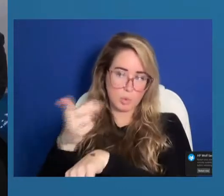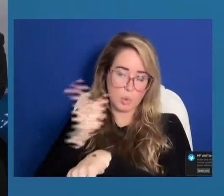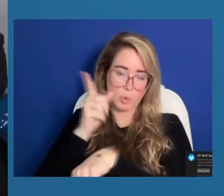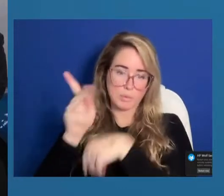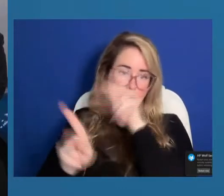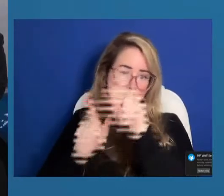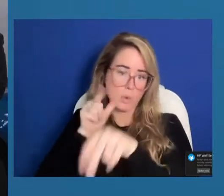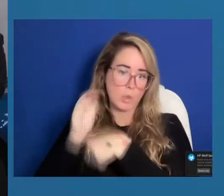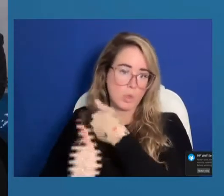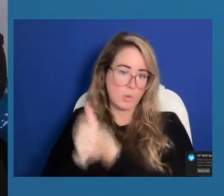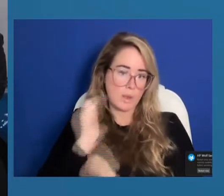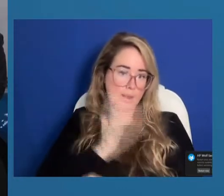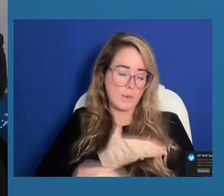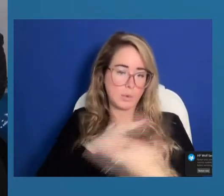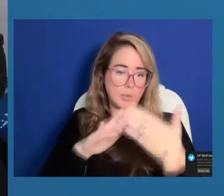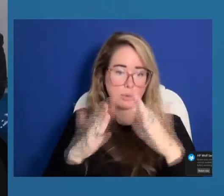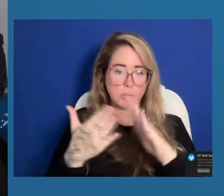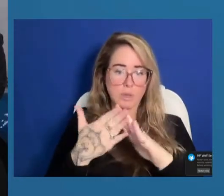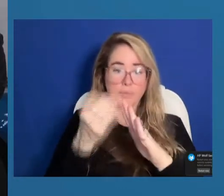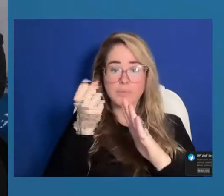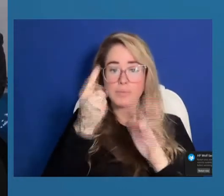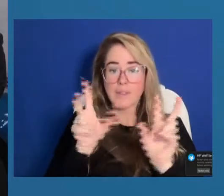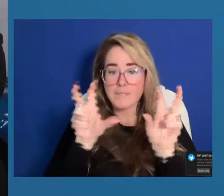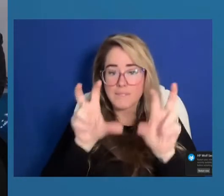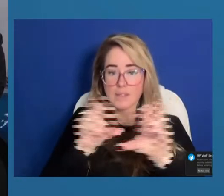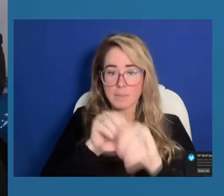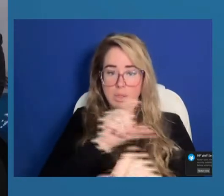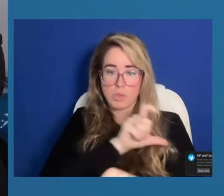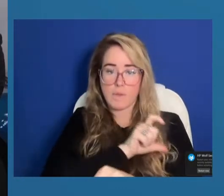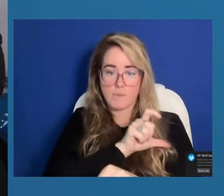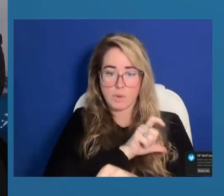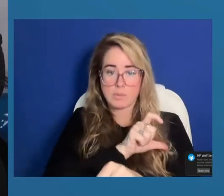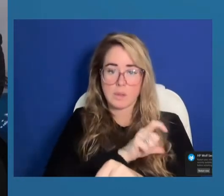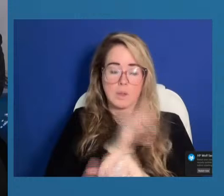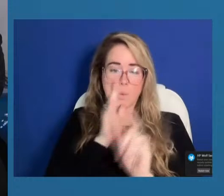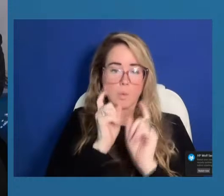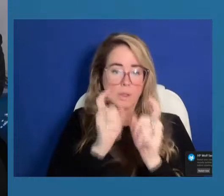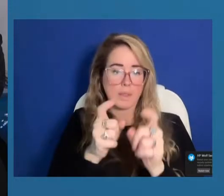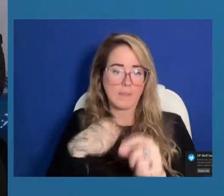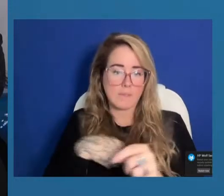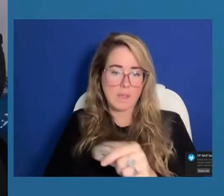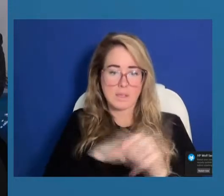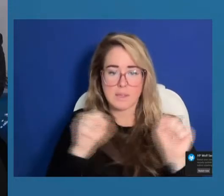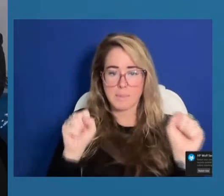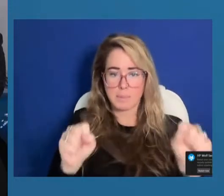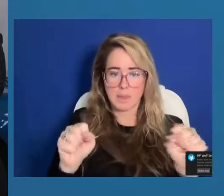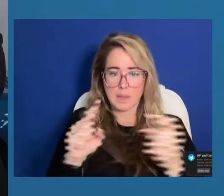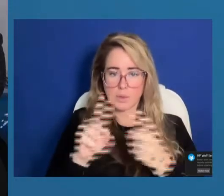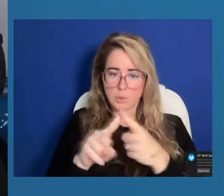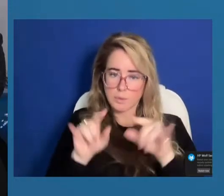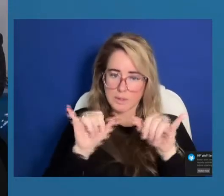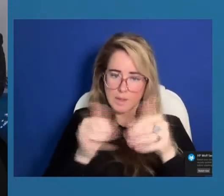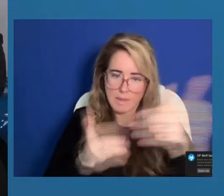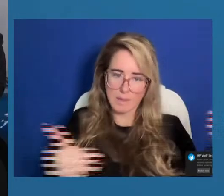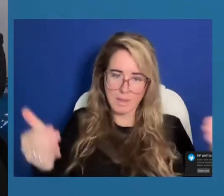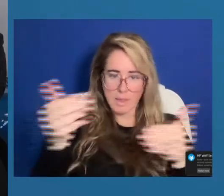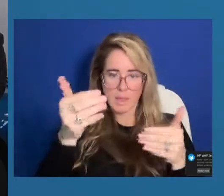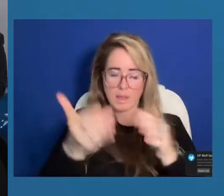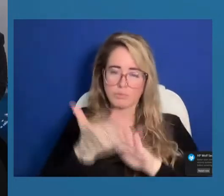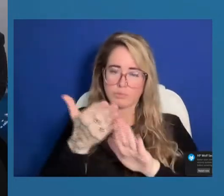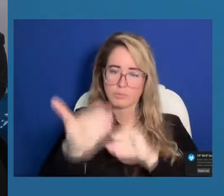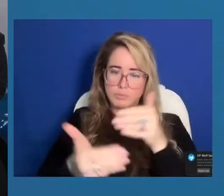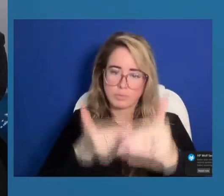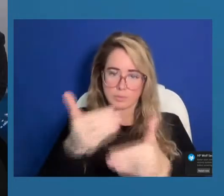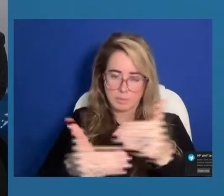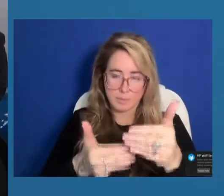communities. Investments in law enforcement give us the ability to stay ahead. Whether it's